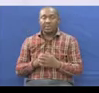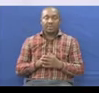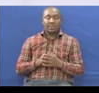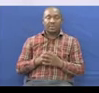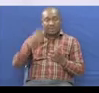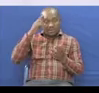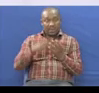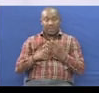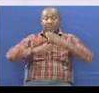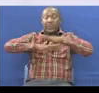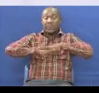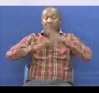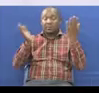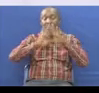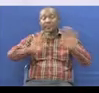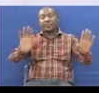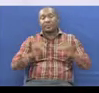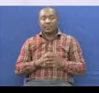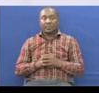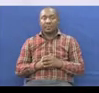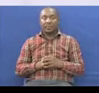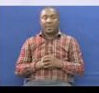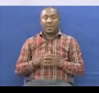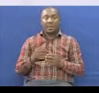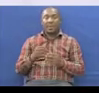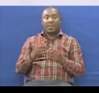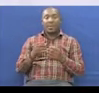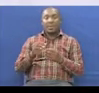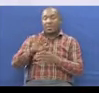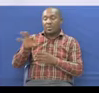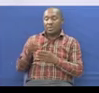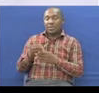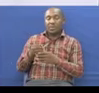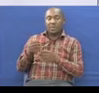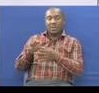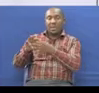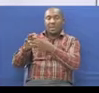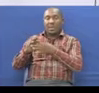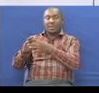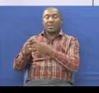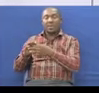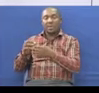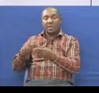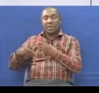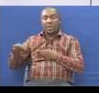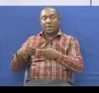who are involved in any economic activities. That is age 15